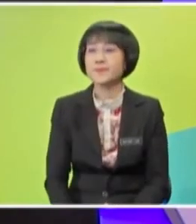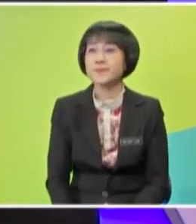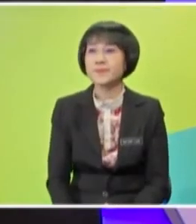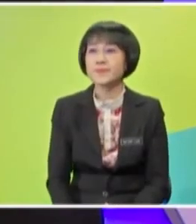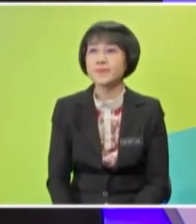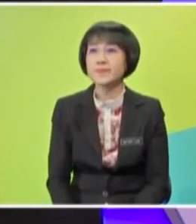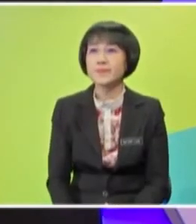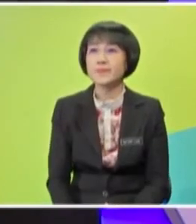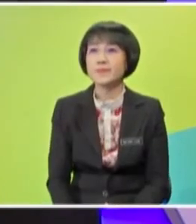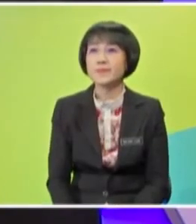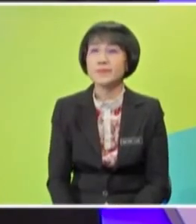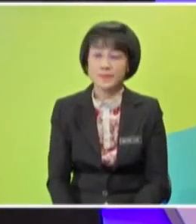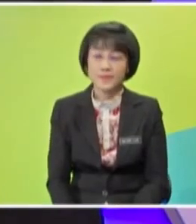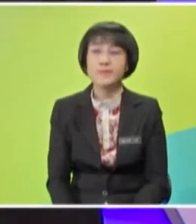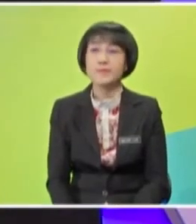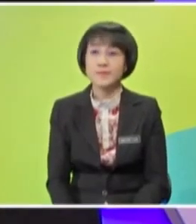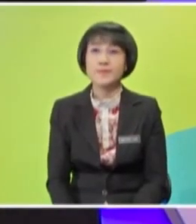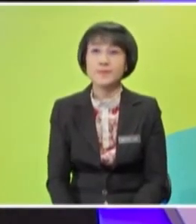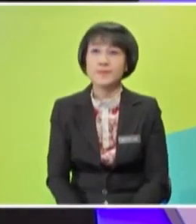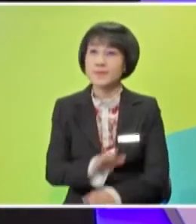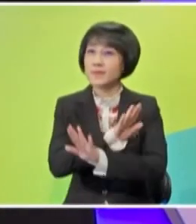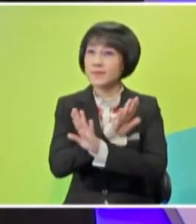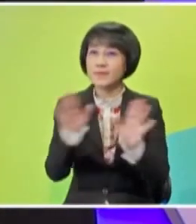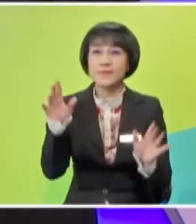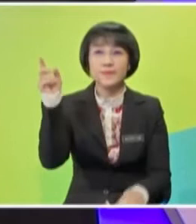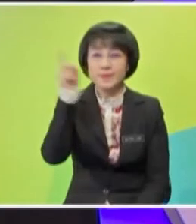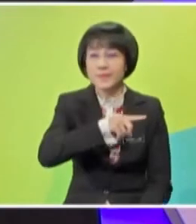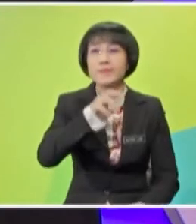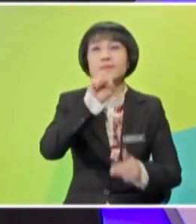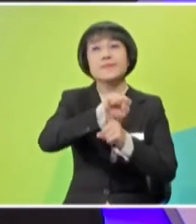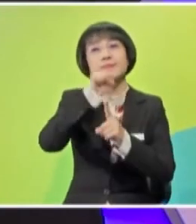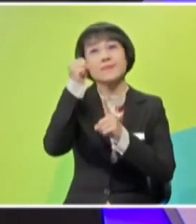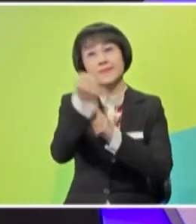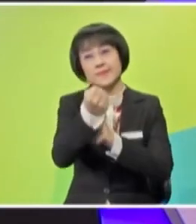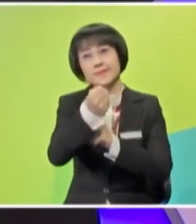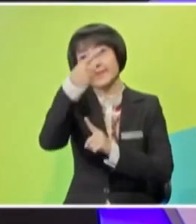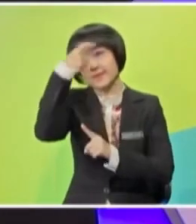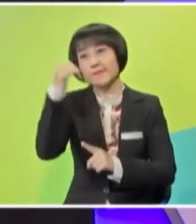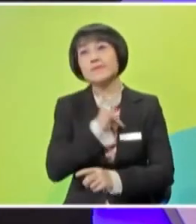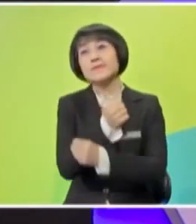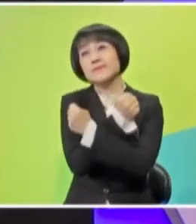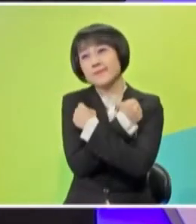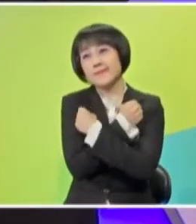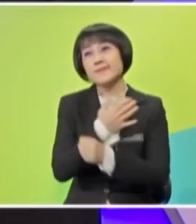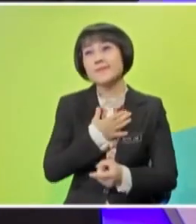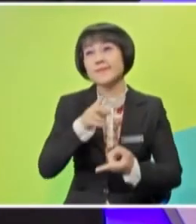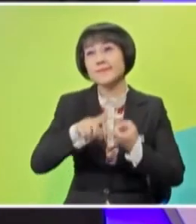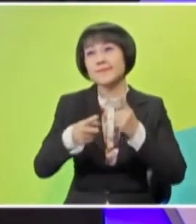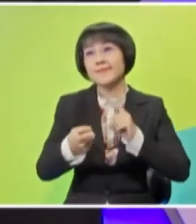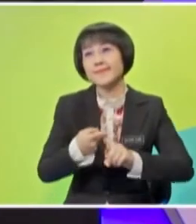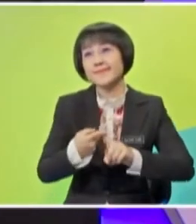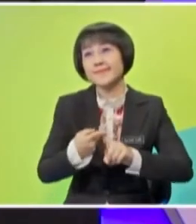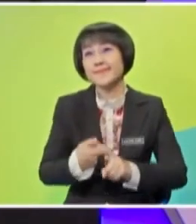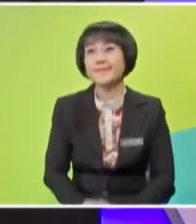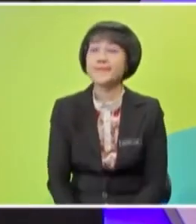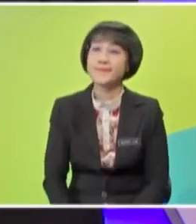to worsen the situation, and also because she loves her friend. Thank you very much, Aisha. So